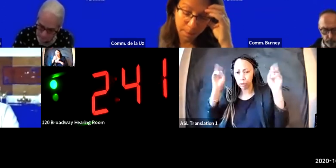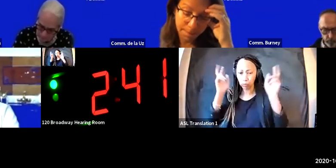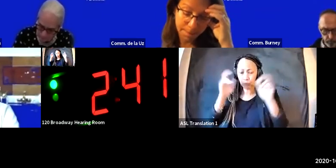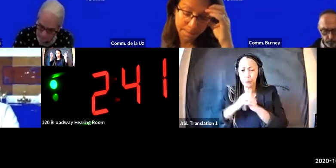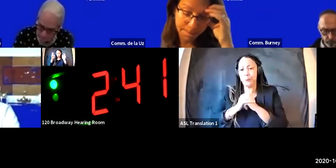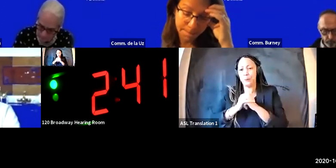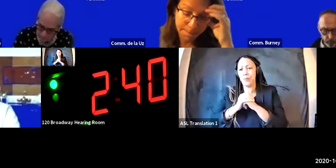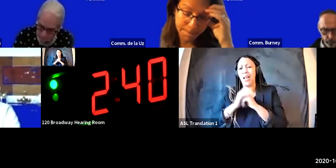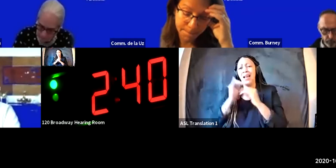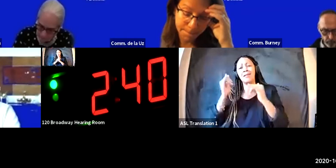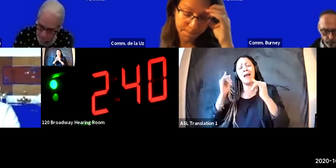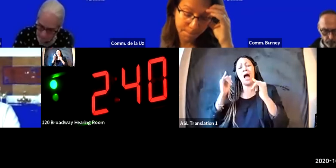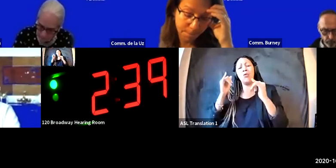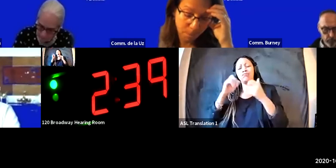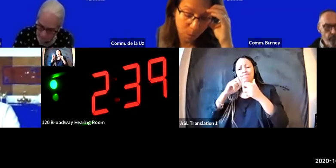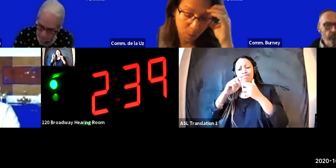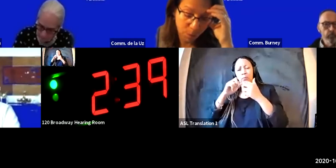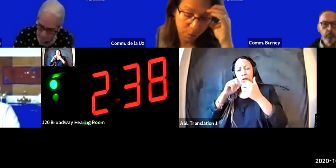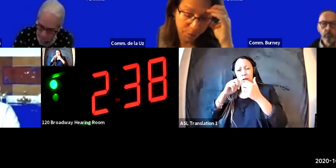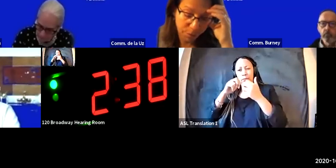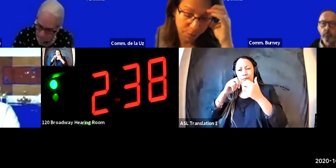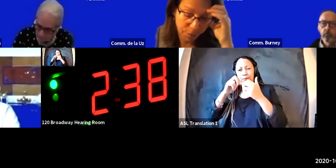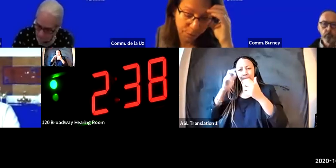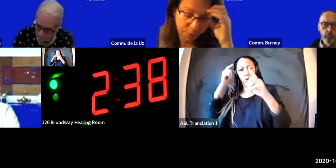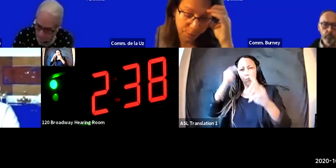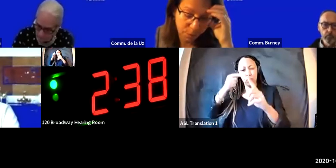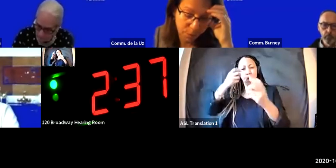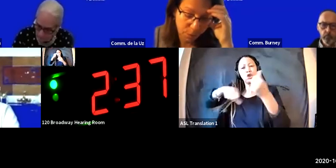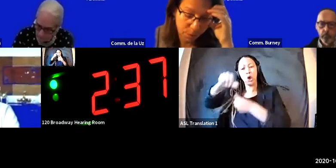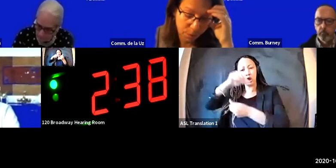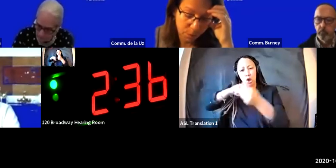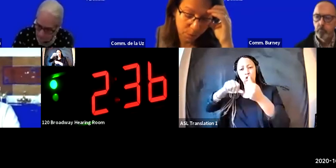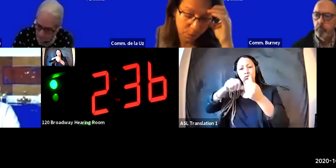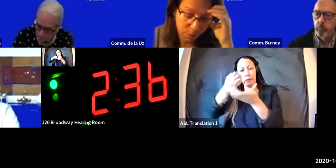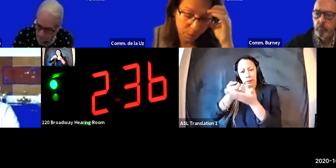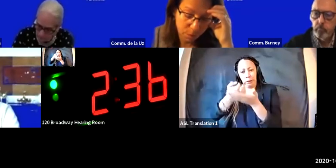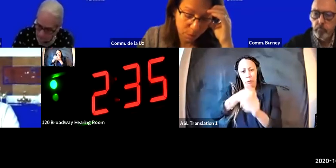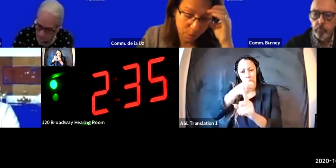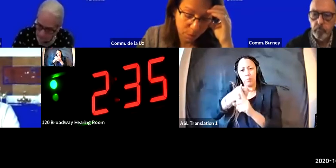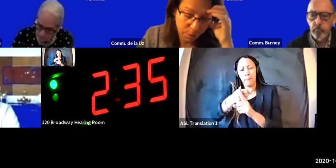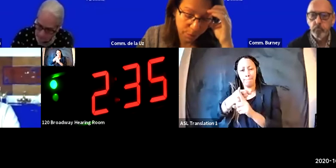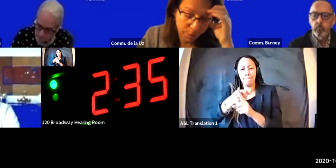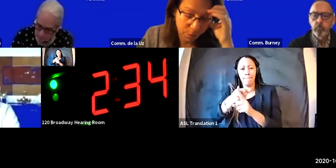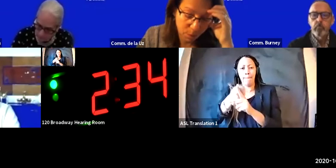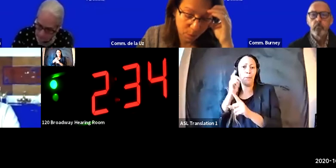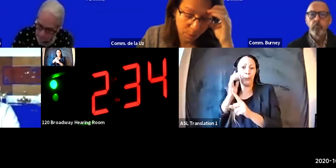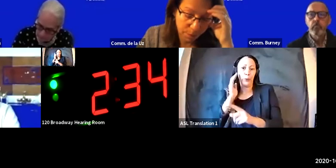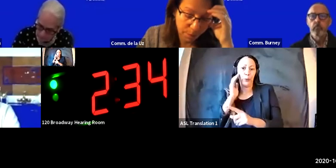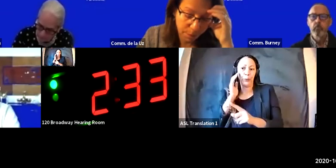focus now more on the socio-economic impact. As we know, this, according to